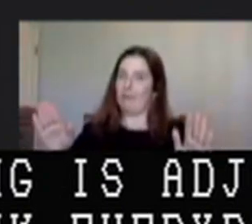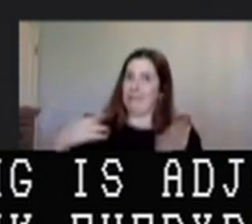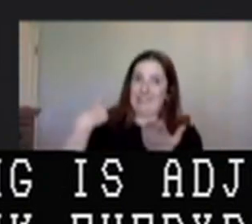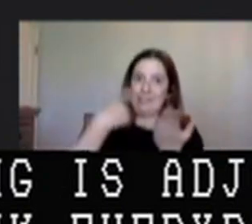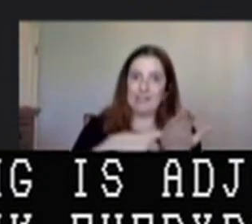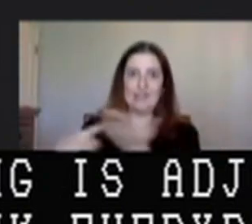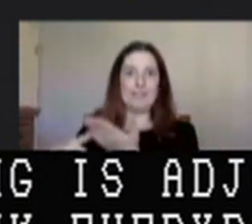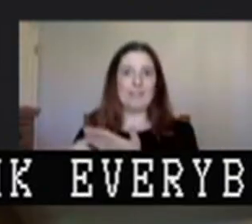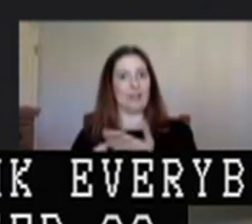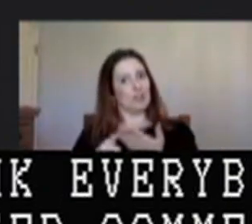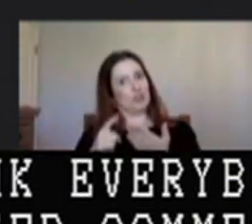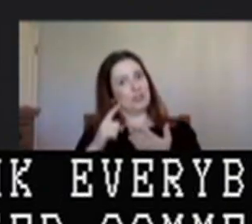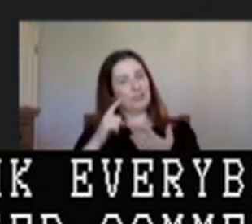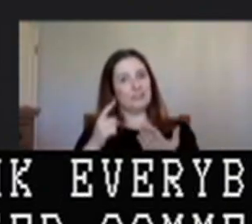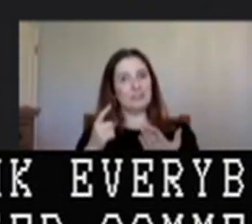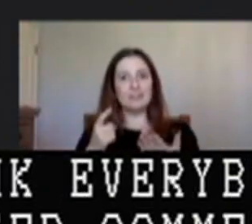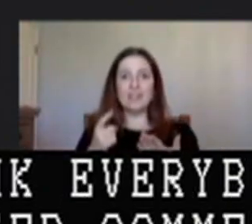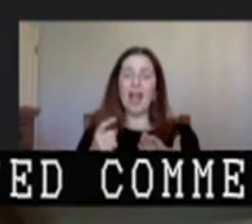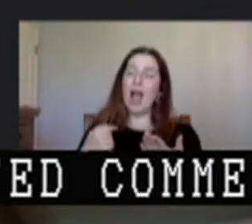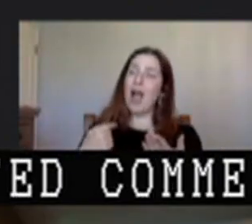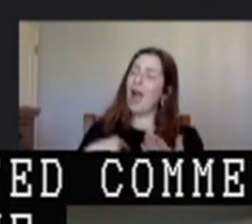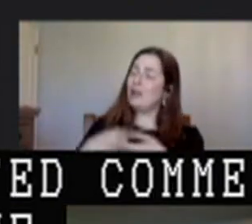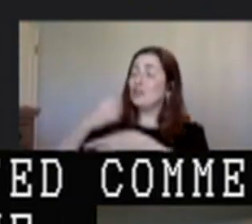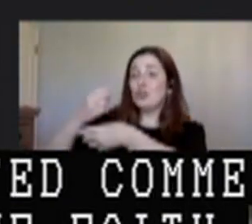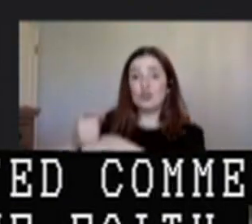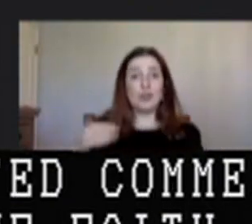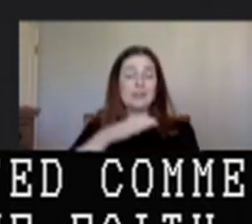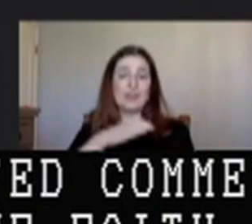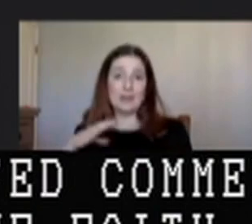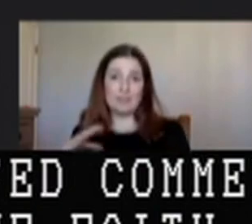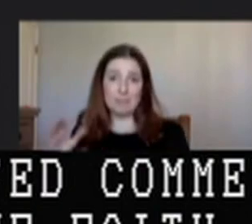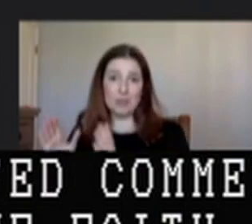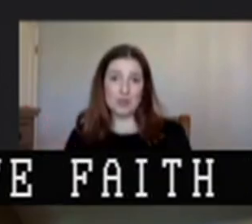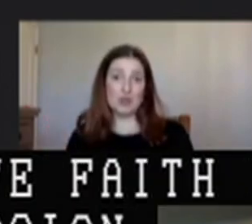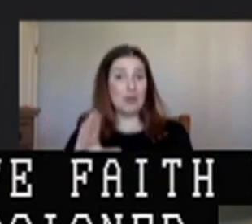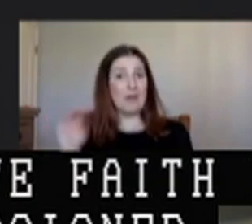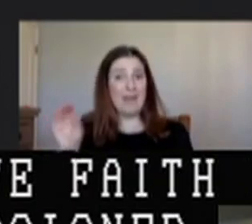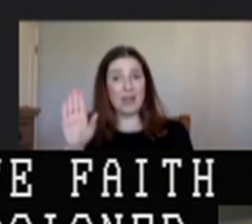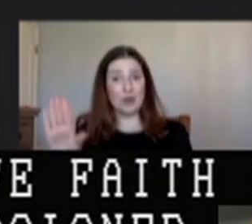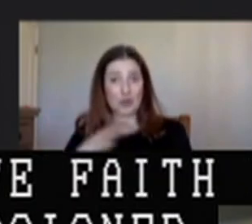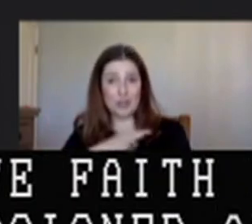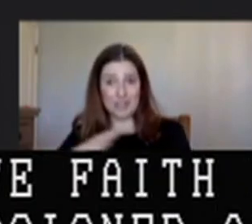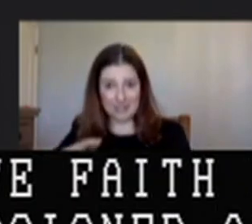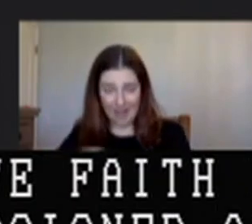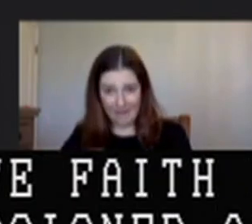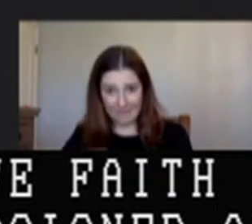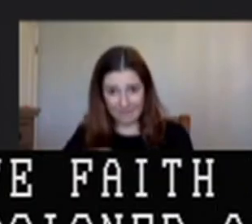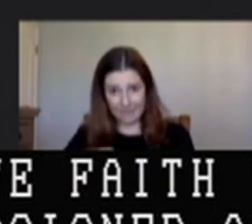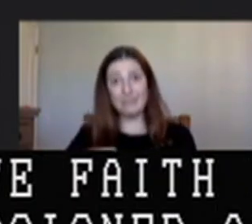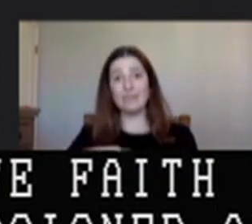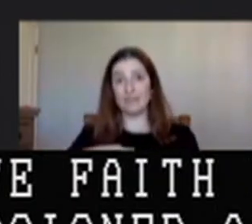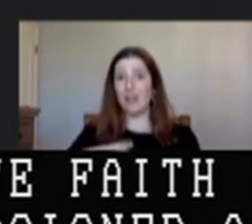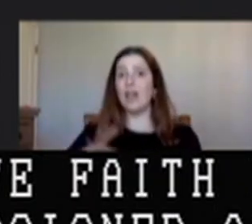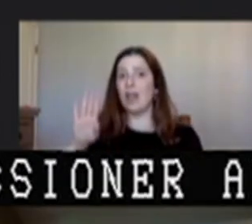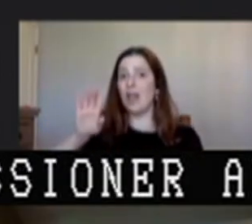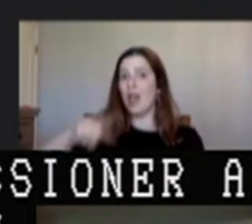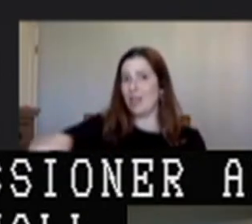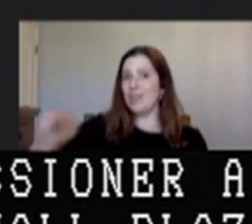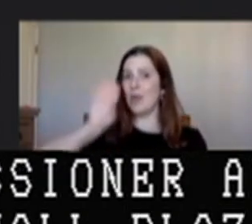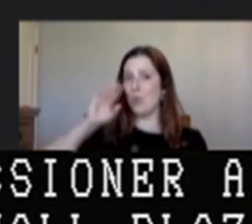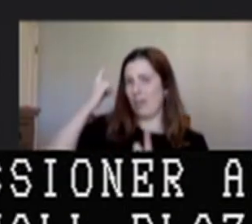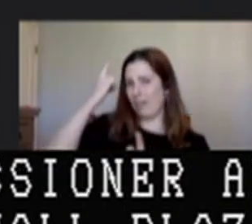again, I do have faith in the commissioner and staff that the City Hall Plaza project